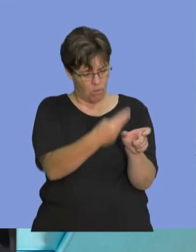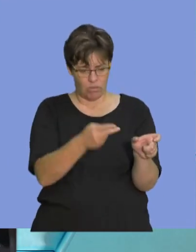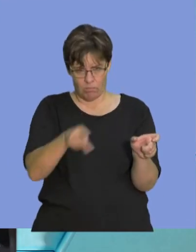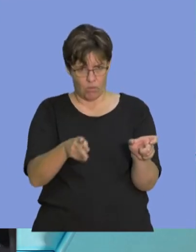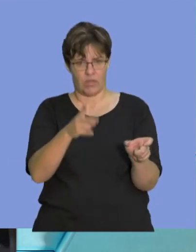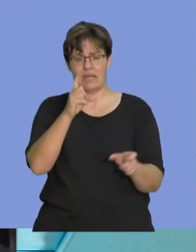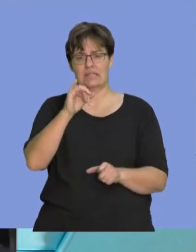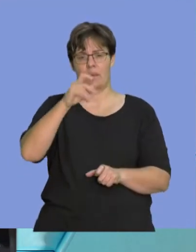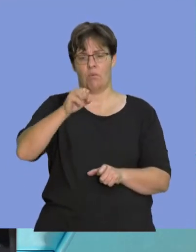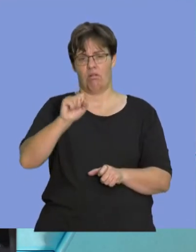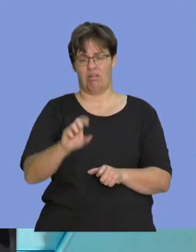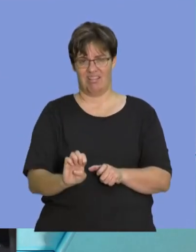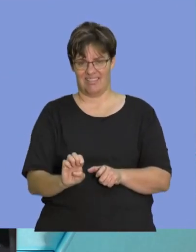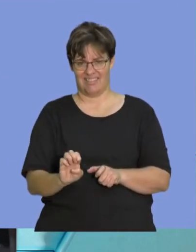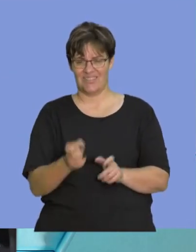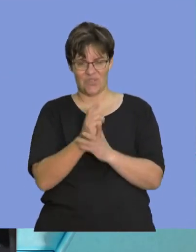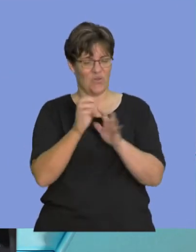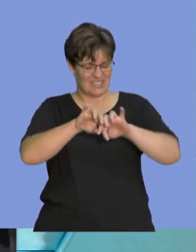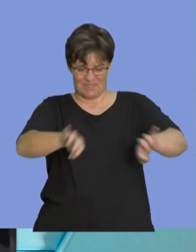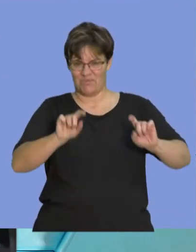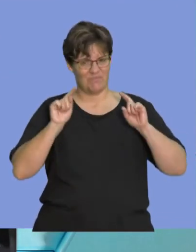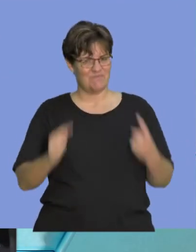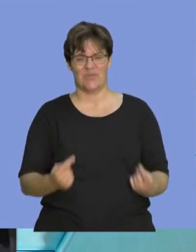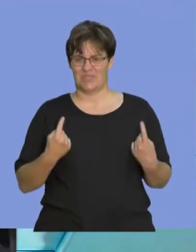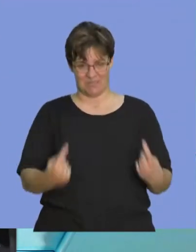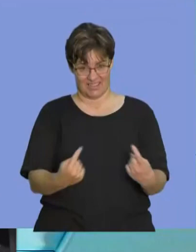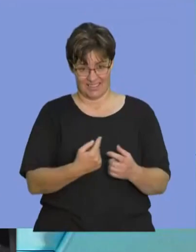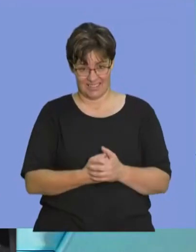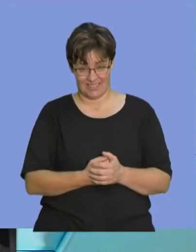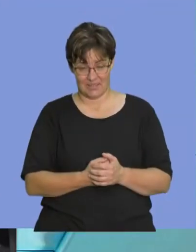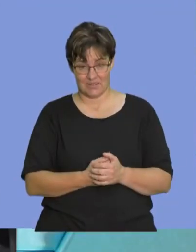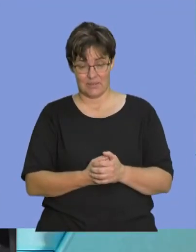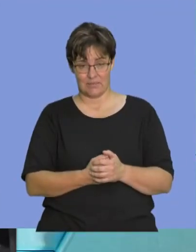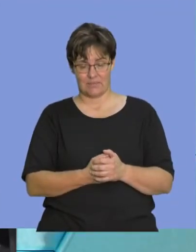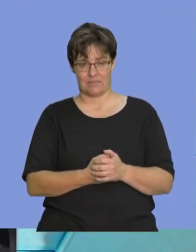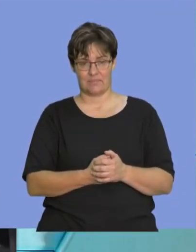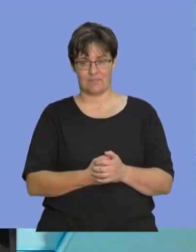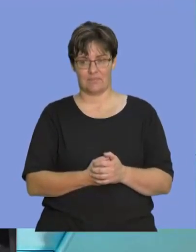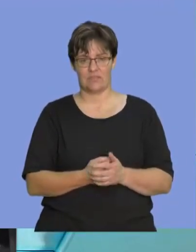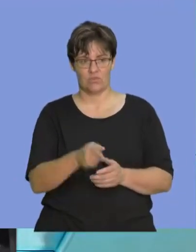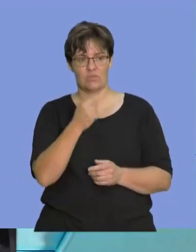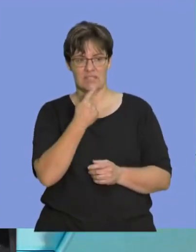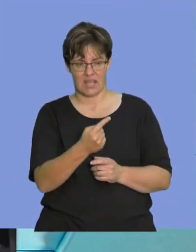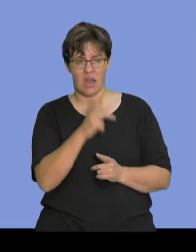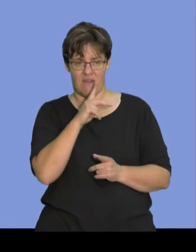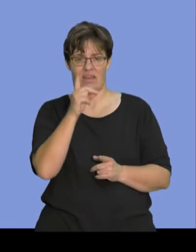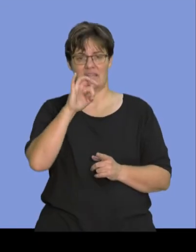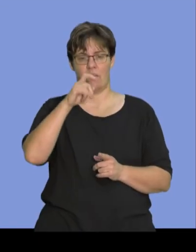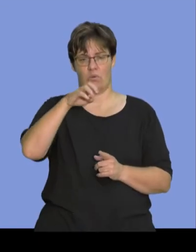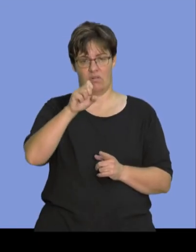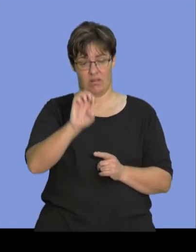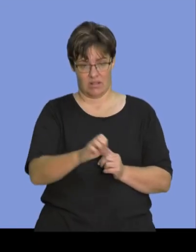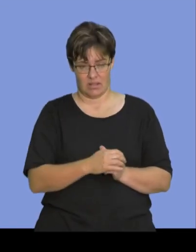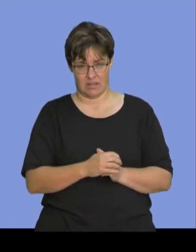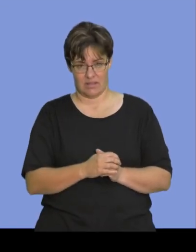actually a dipole. So it means you cannot separate the North from the South or the South from the North, okay? That's what we mean when we say